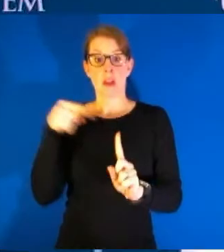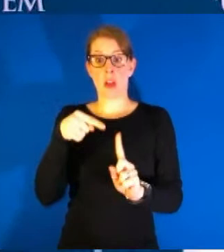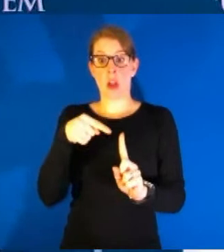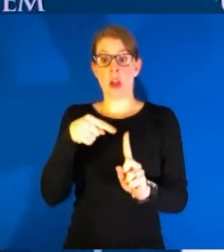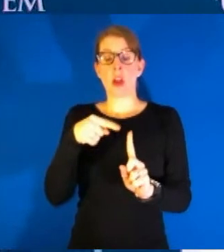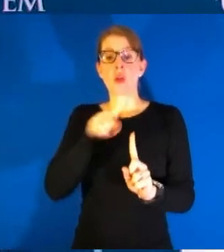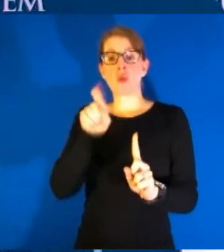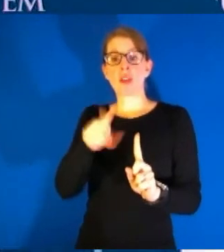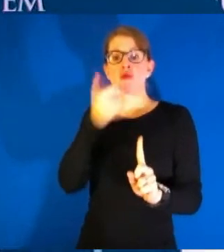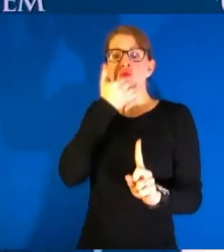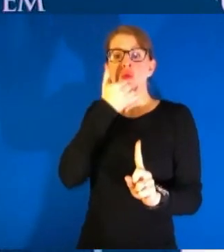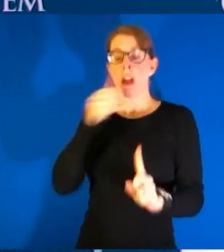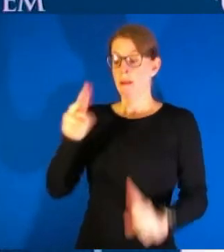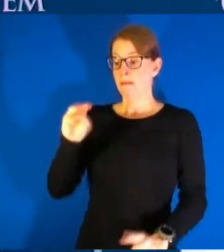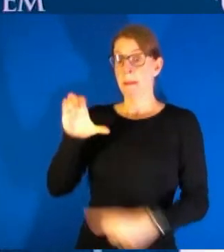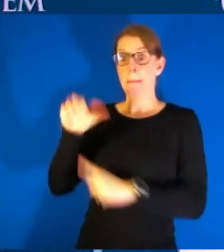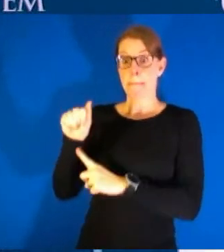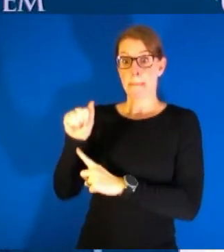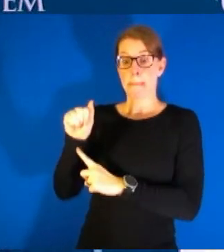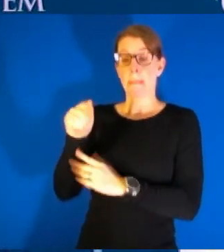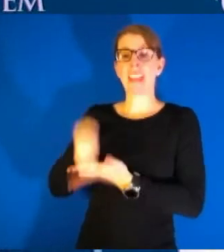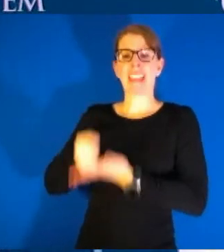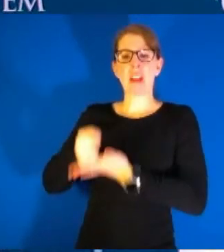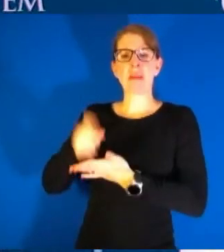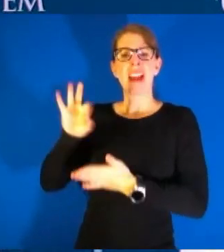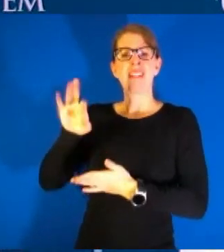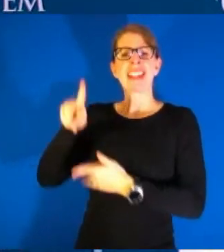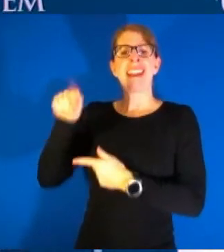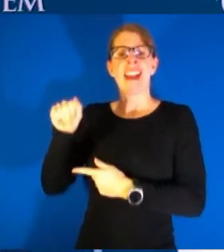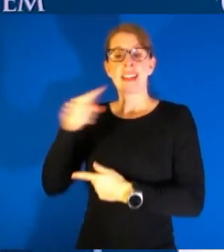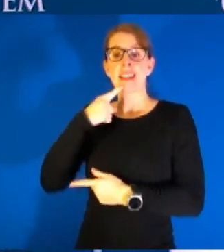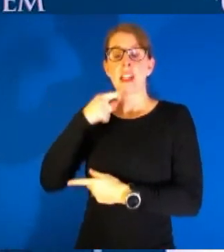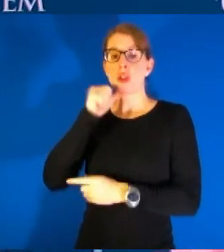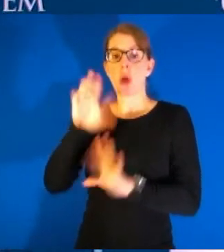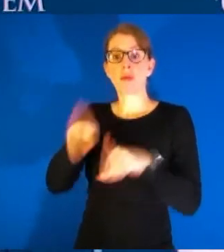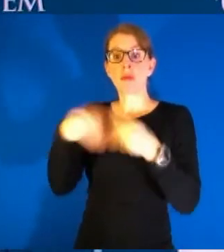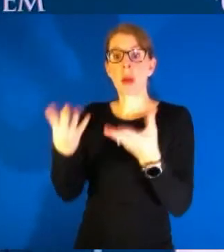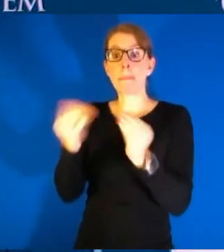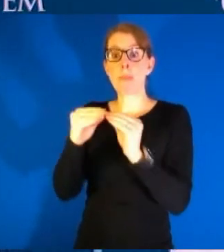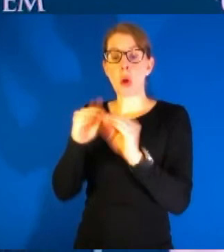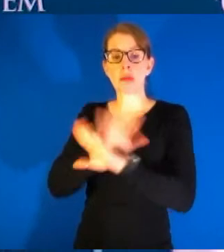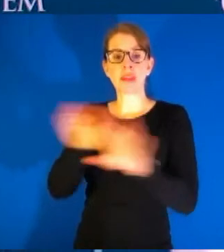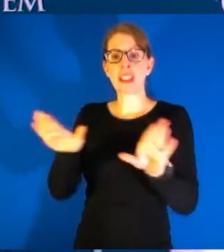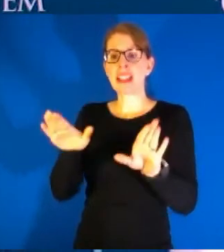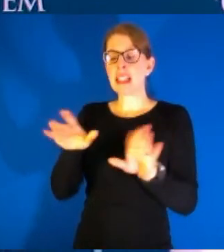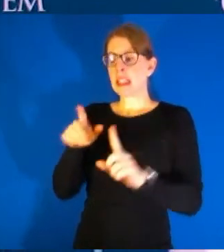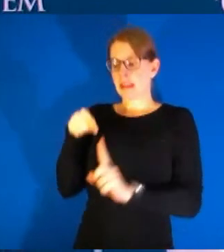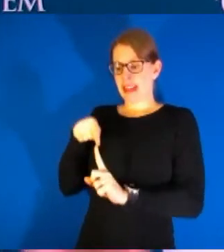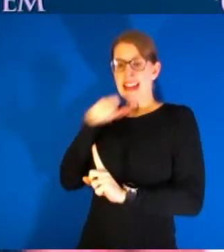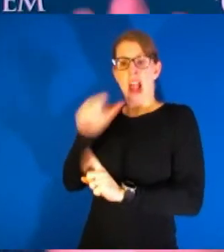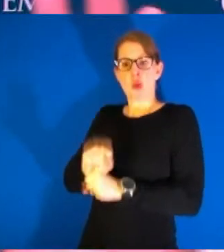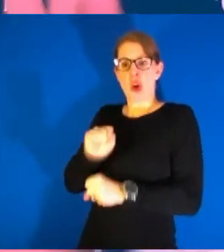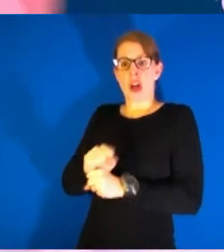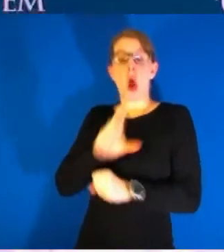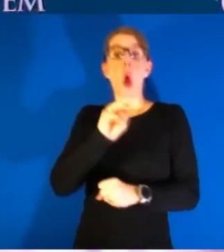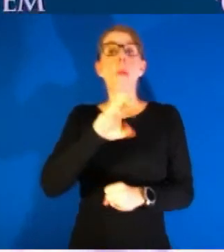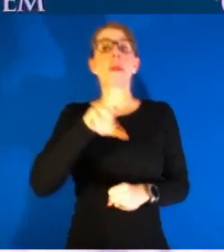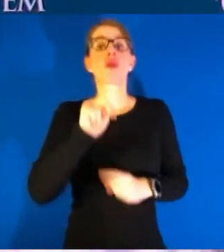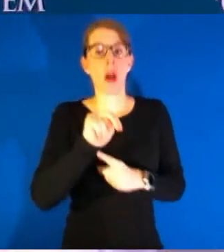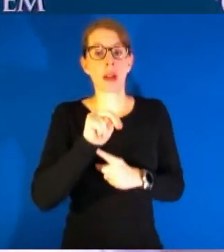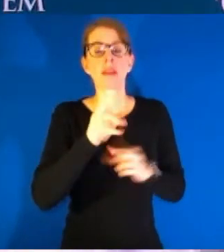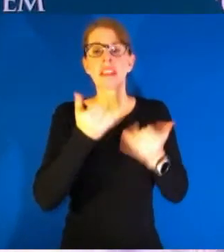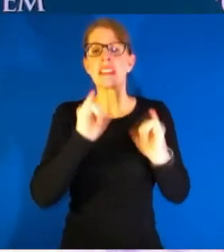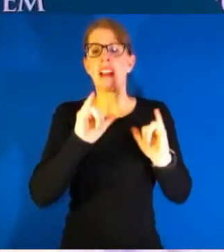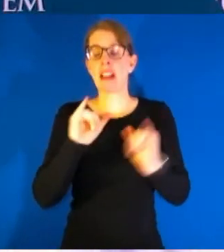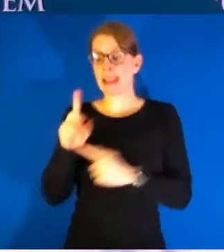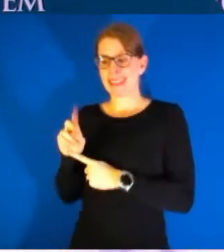The monoclonal antibody therapy the FDA is saying don't give anymore is the one that doesn't work. It's not the one that's for Omicron. Yeah. It was the one that was for Delta